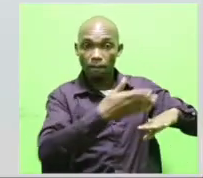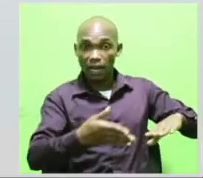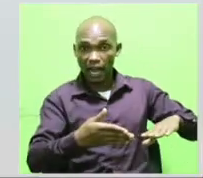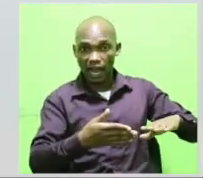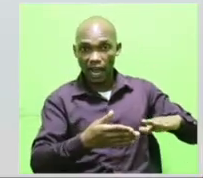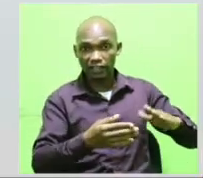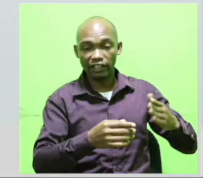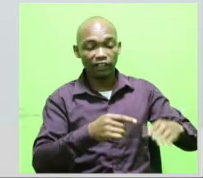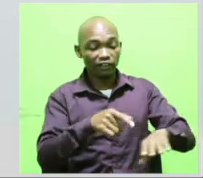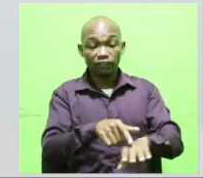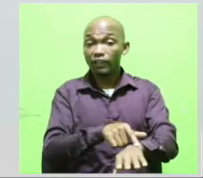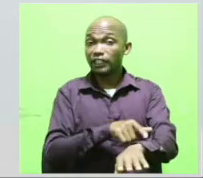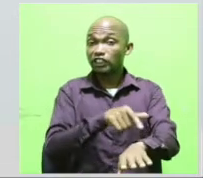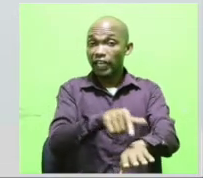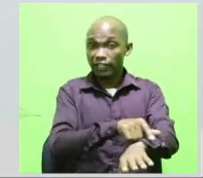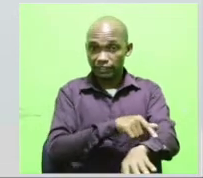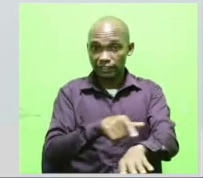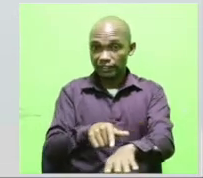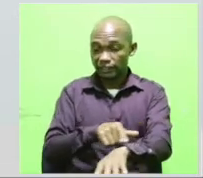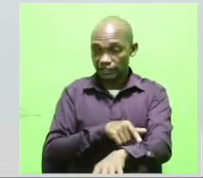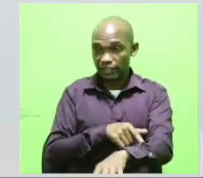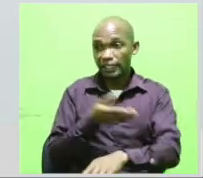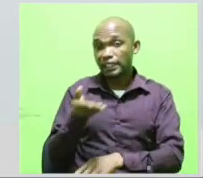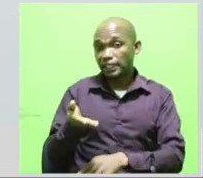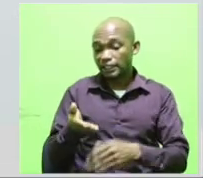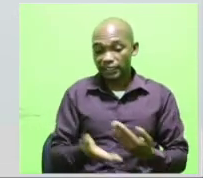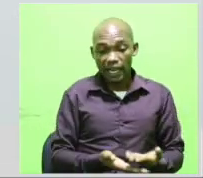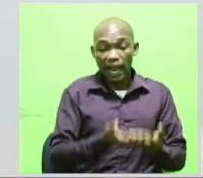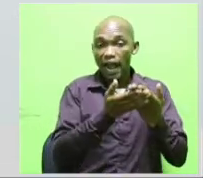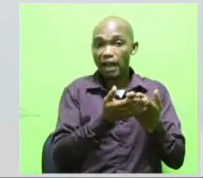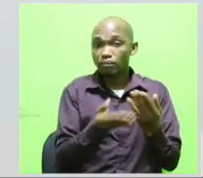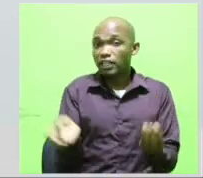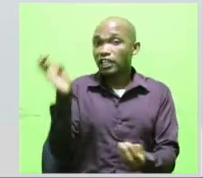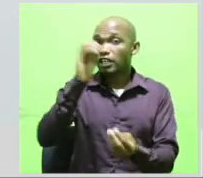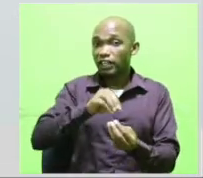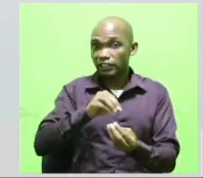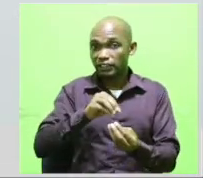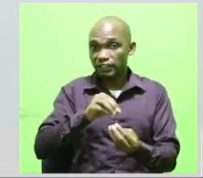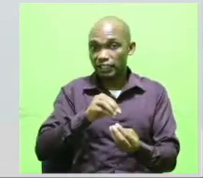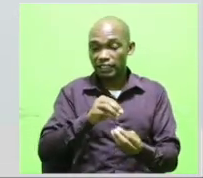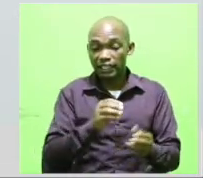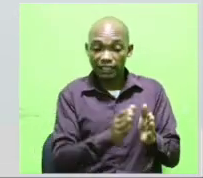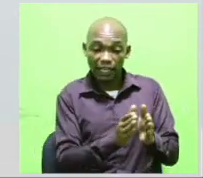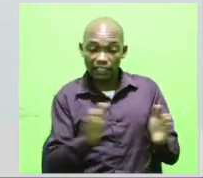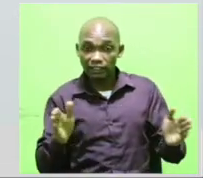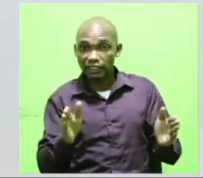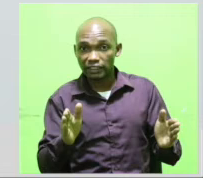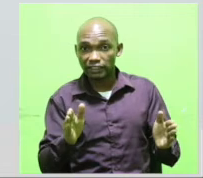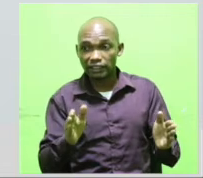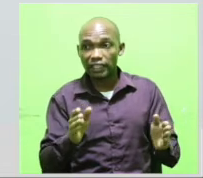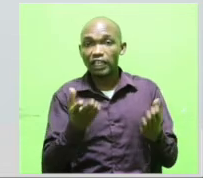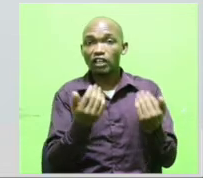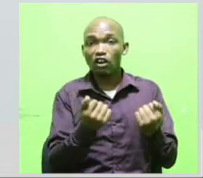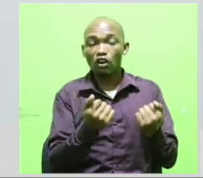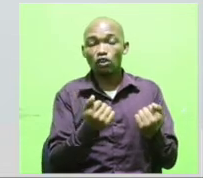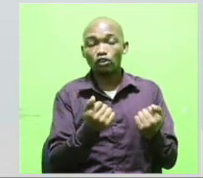blood vessels are made up of a single layer of cells. This helps in decreasing the distance where the gases